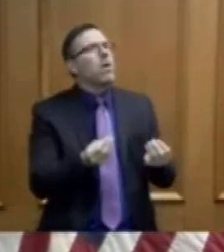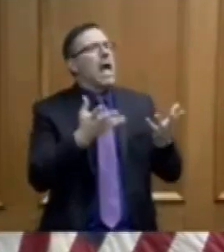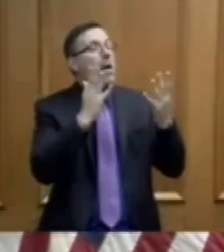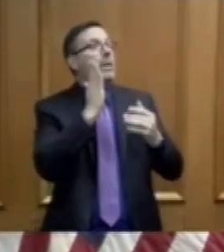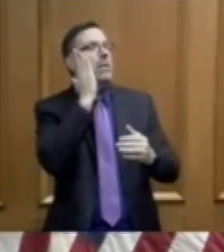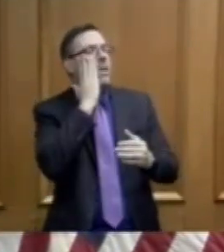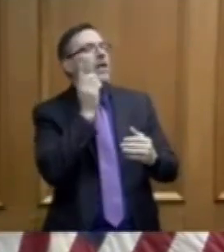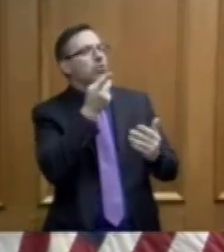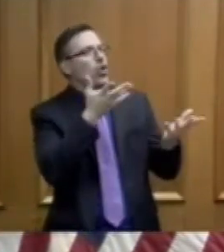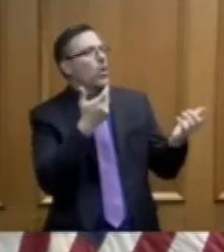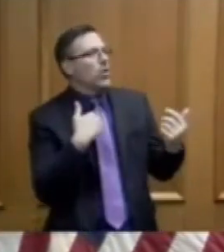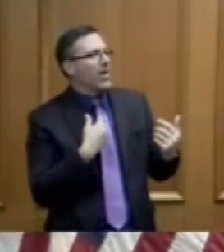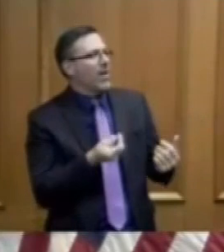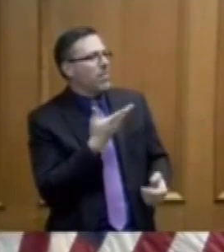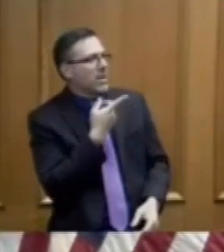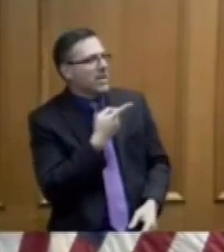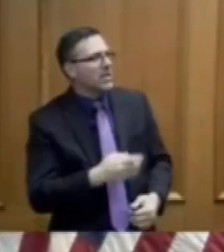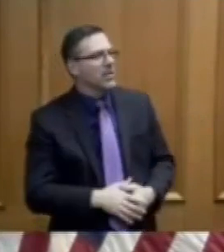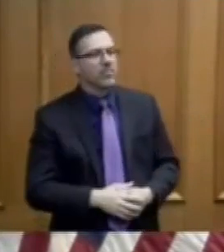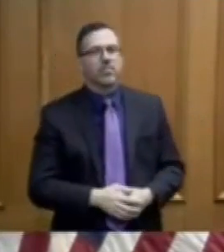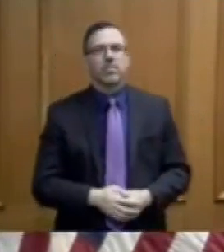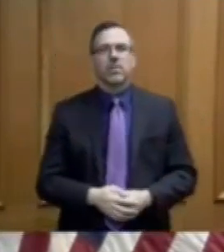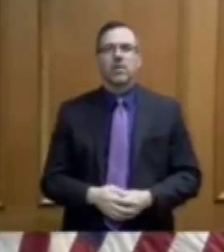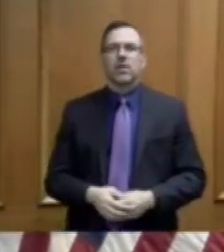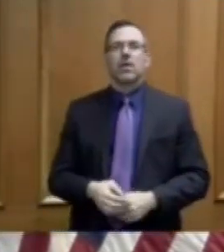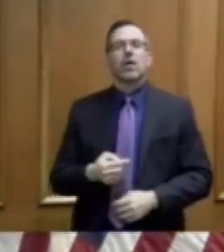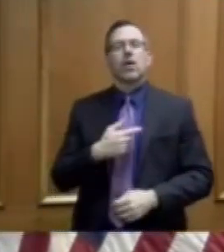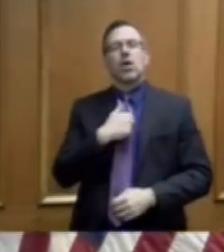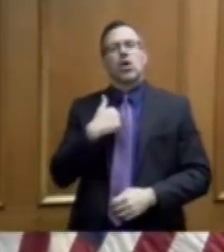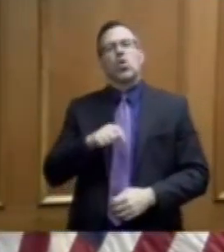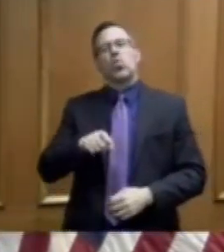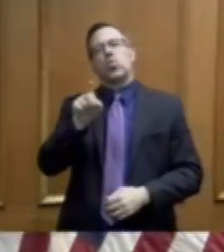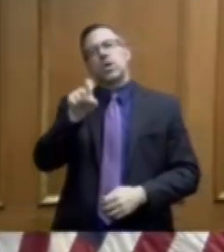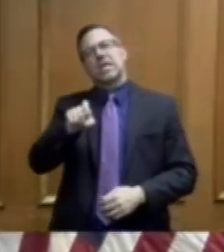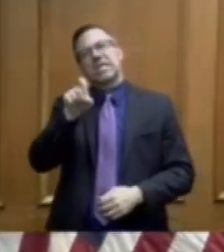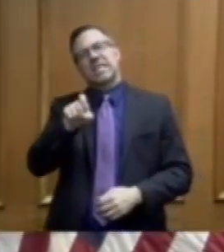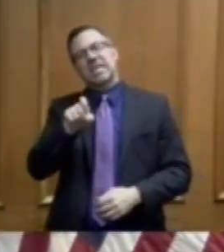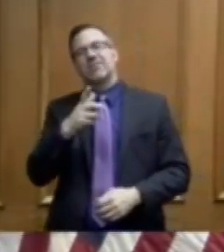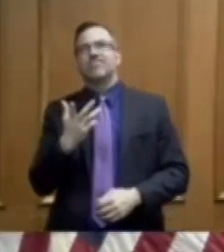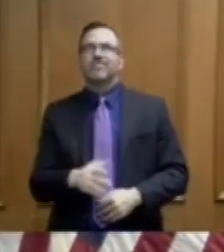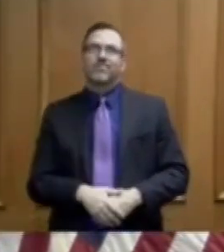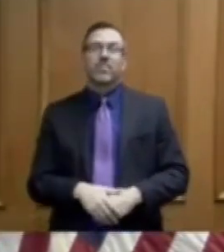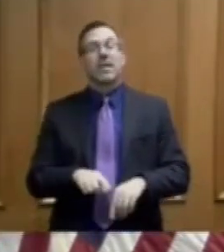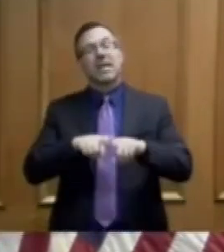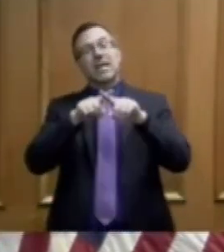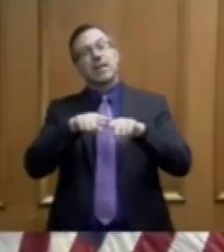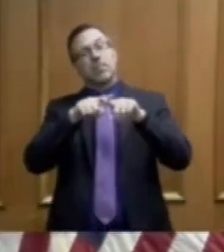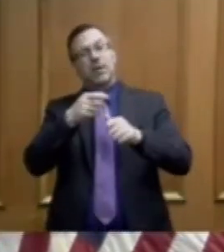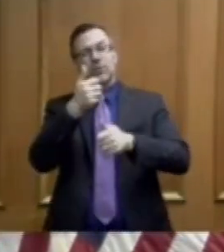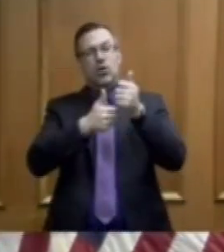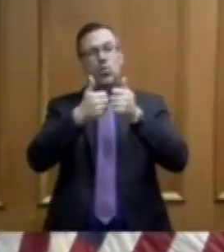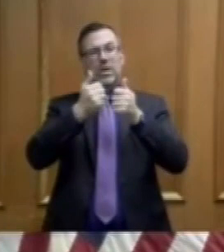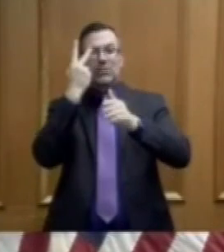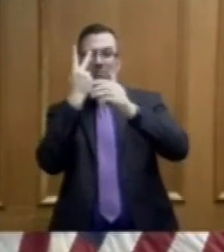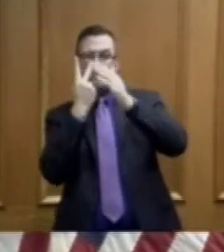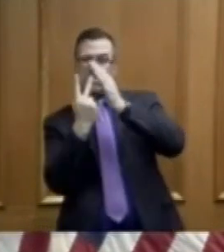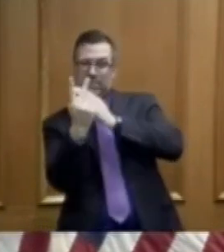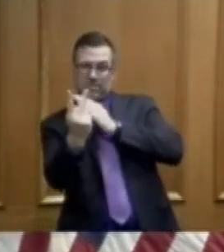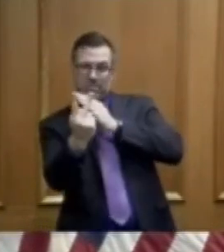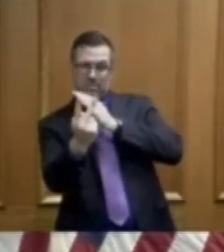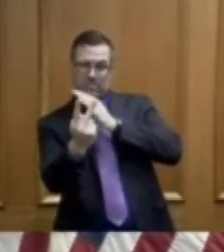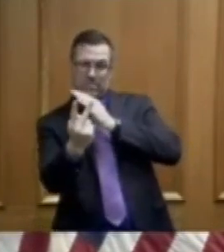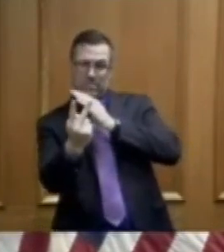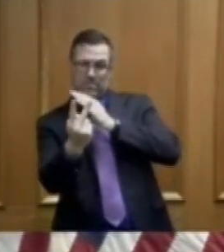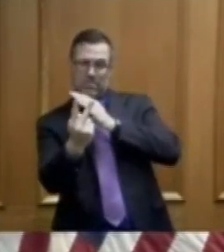have? We want to have, we need somewhere, it depends on the modeling, the sort of worst case modeling that